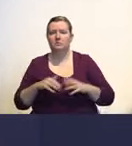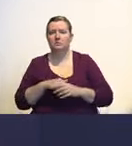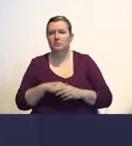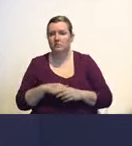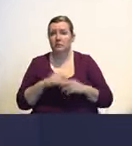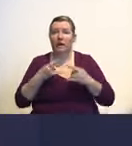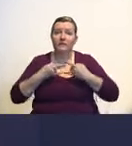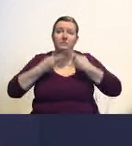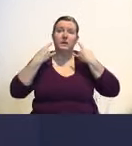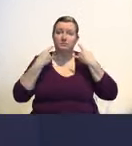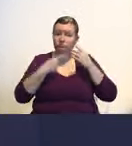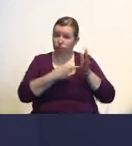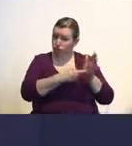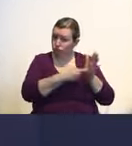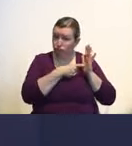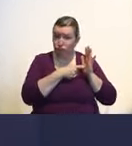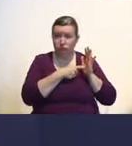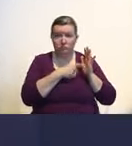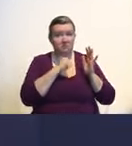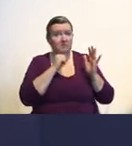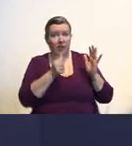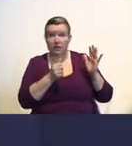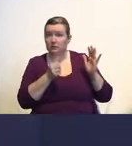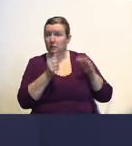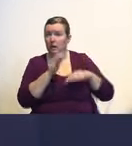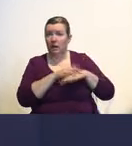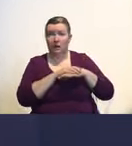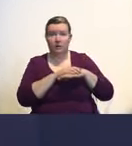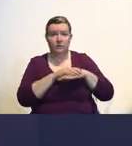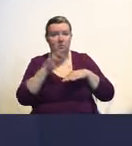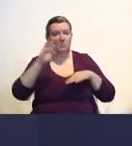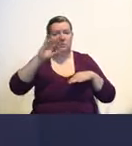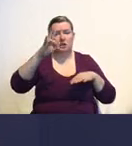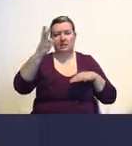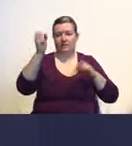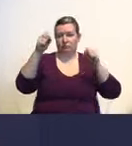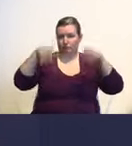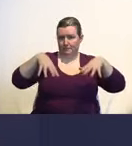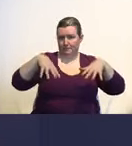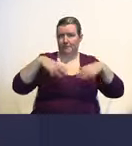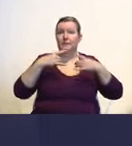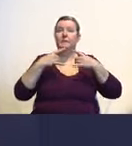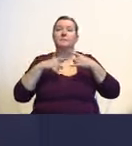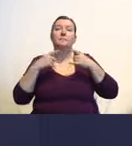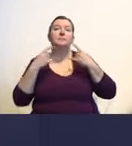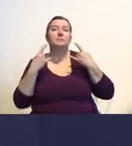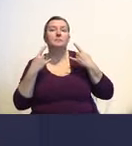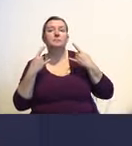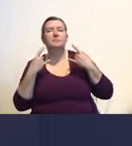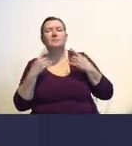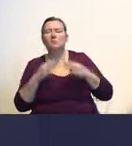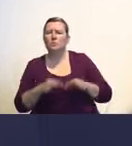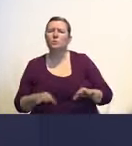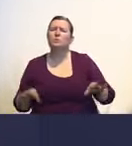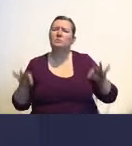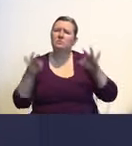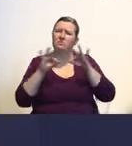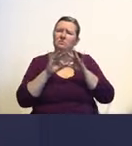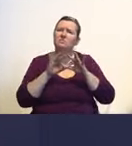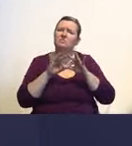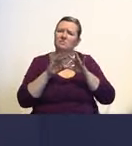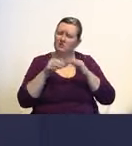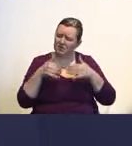be required by the state as of March 7th, they remain an important part of a layered approach against